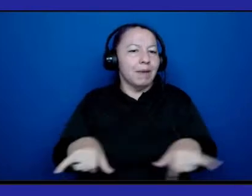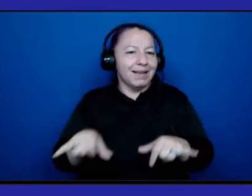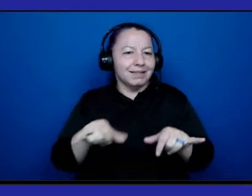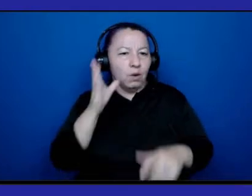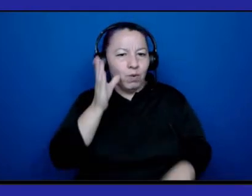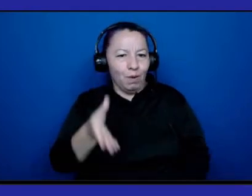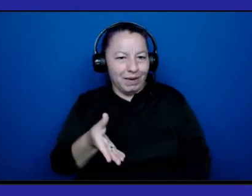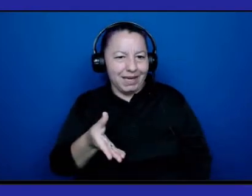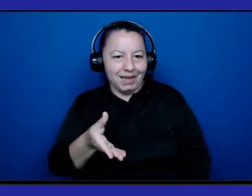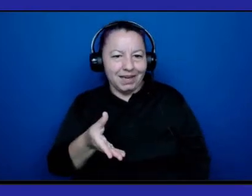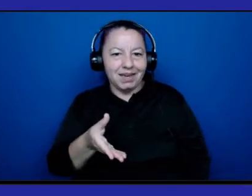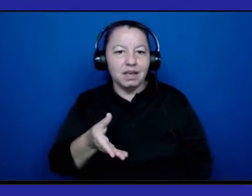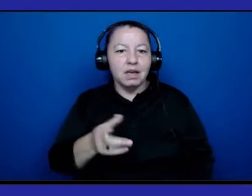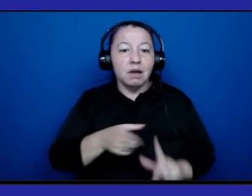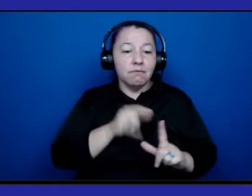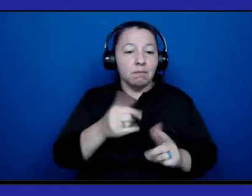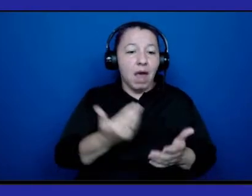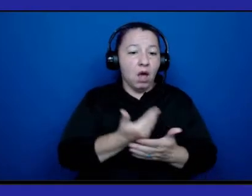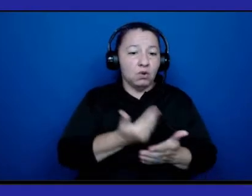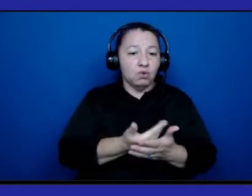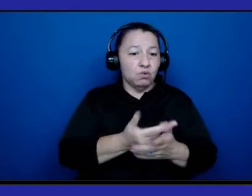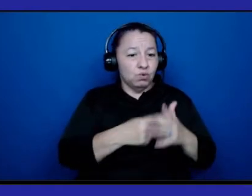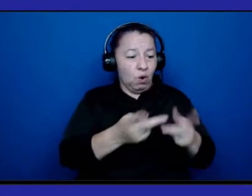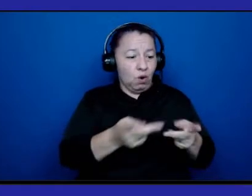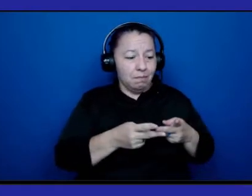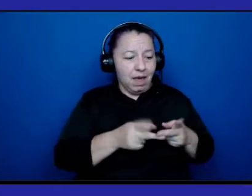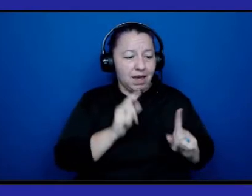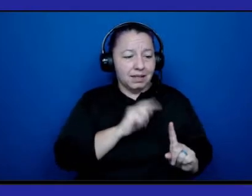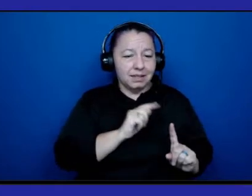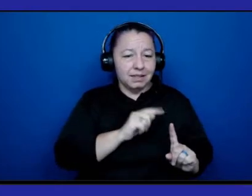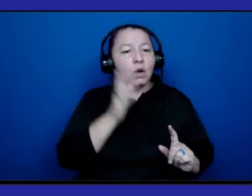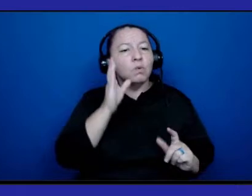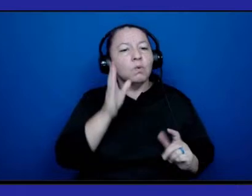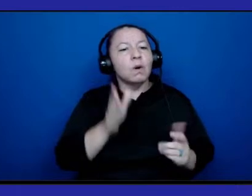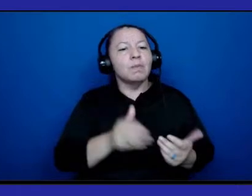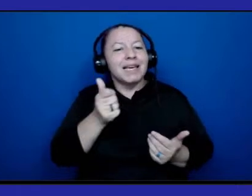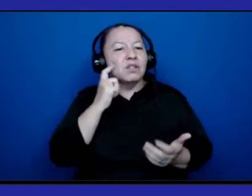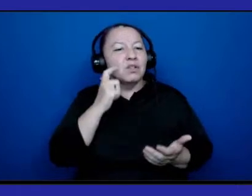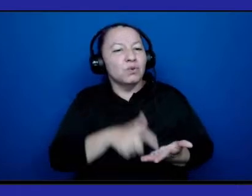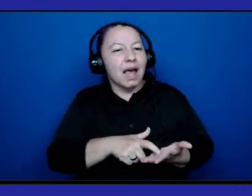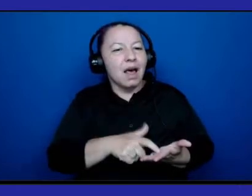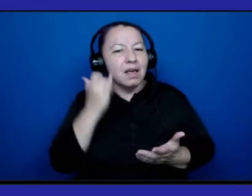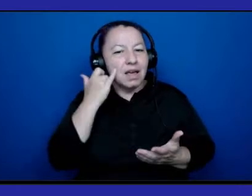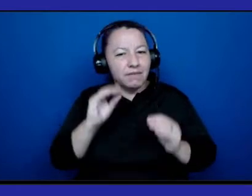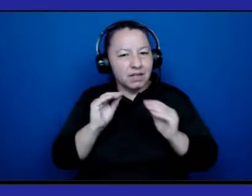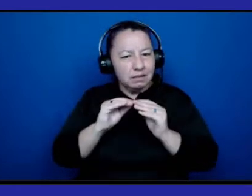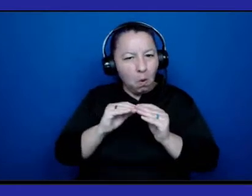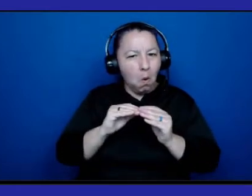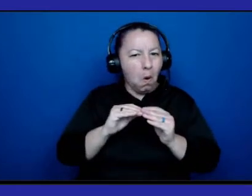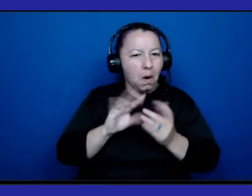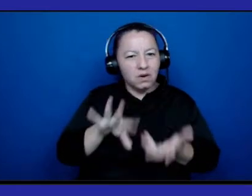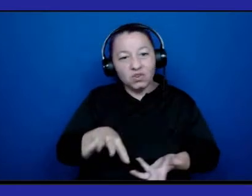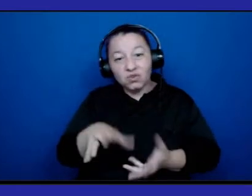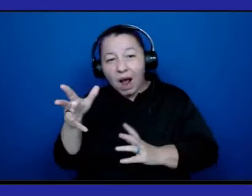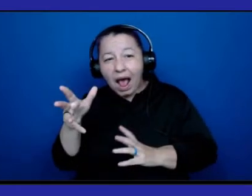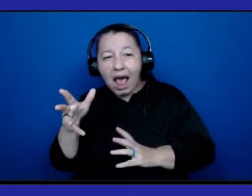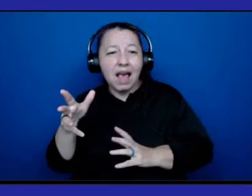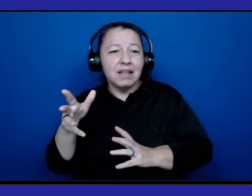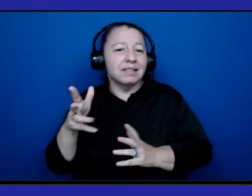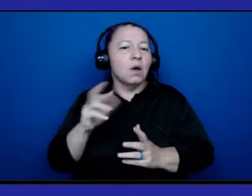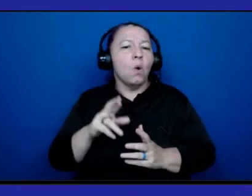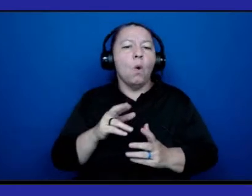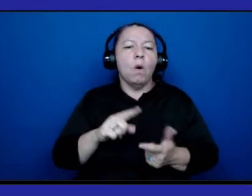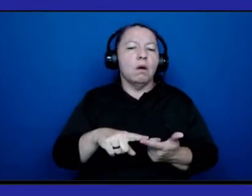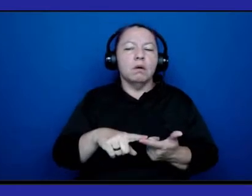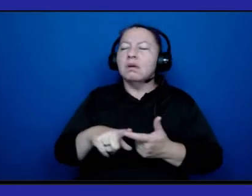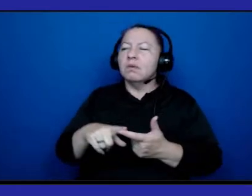from there, from that new baseline, then it'll be easier to tell if this is more distress or, right. But I think the